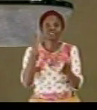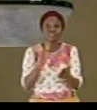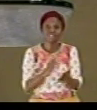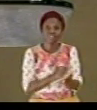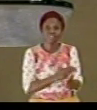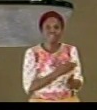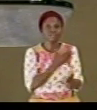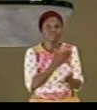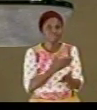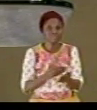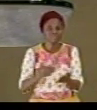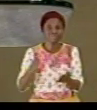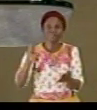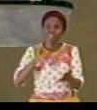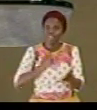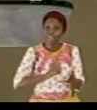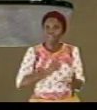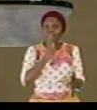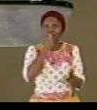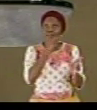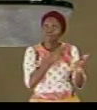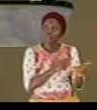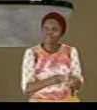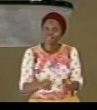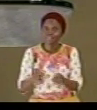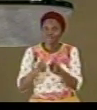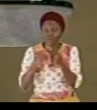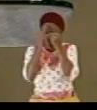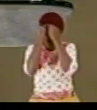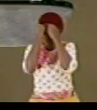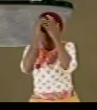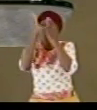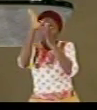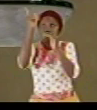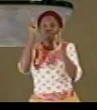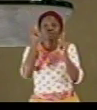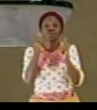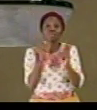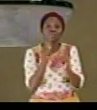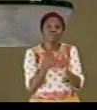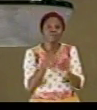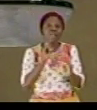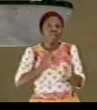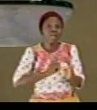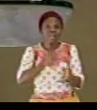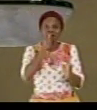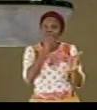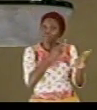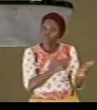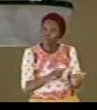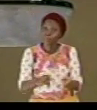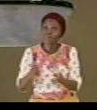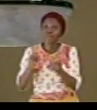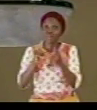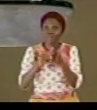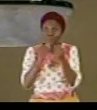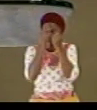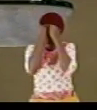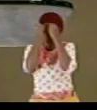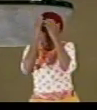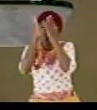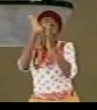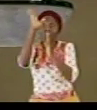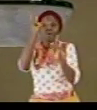am ready to obey thy word. I am ready to obey